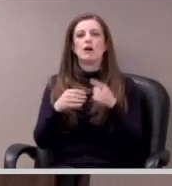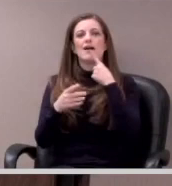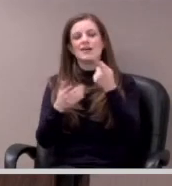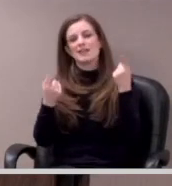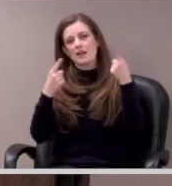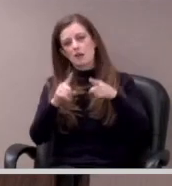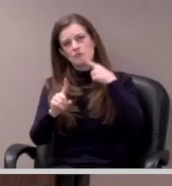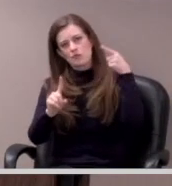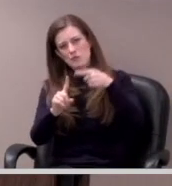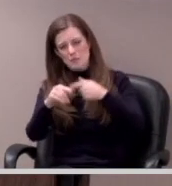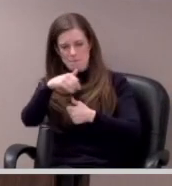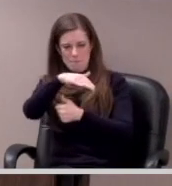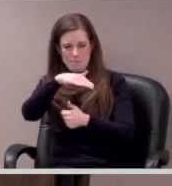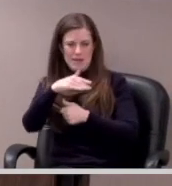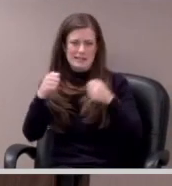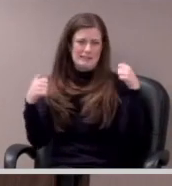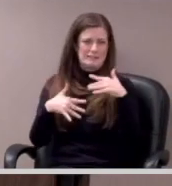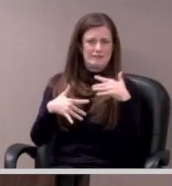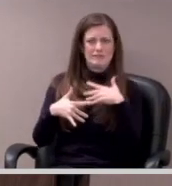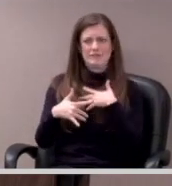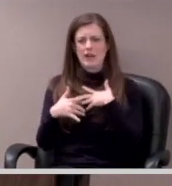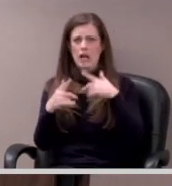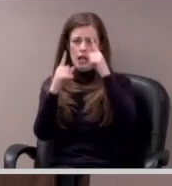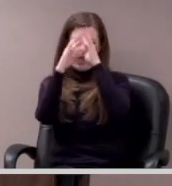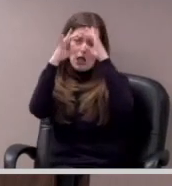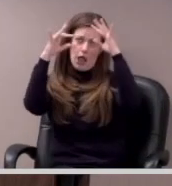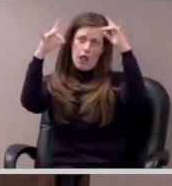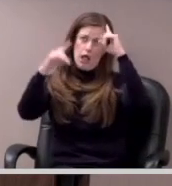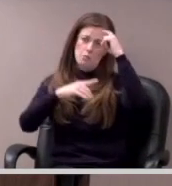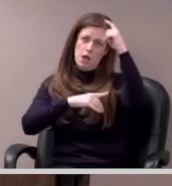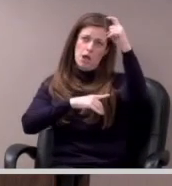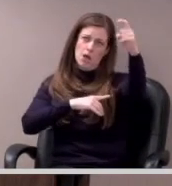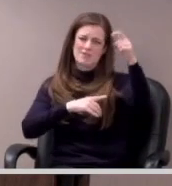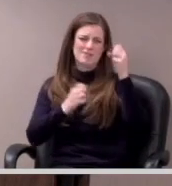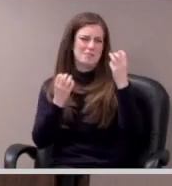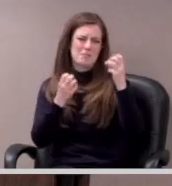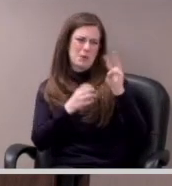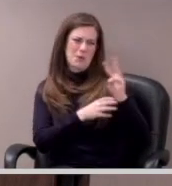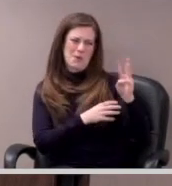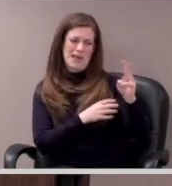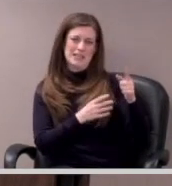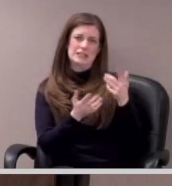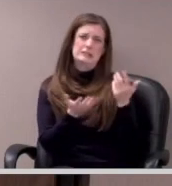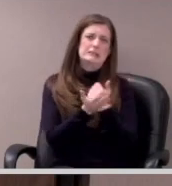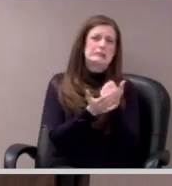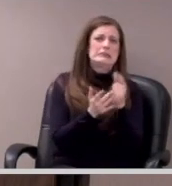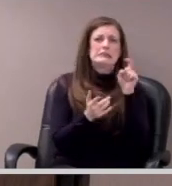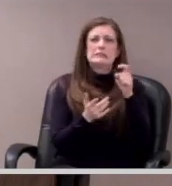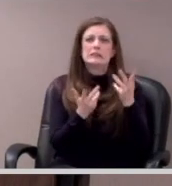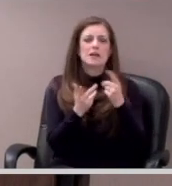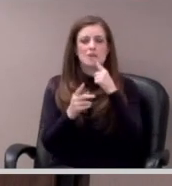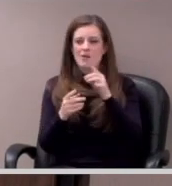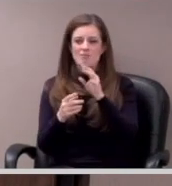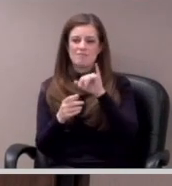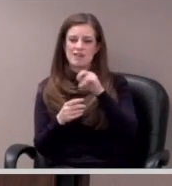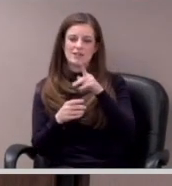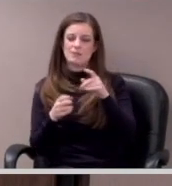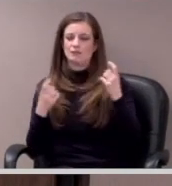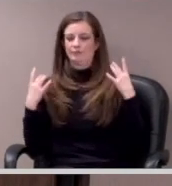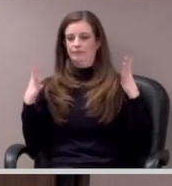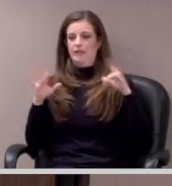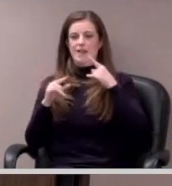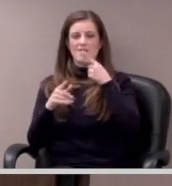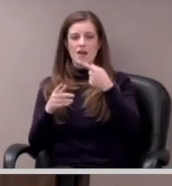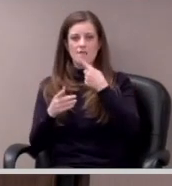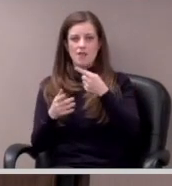basic fear, a pipe dream, like so many of the West Ends get from the city. While JCPS has had nothing to do with the failed broken promises